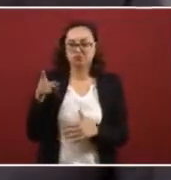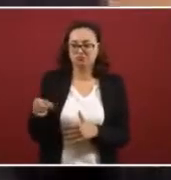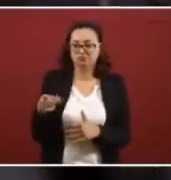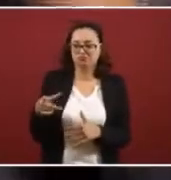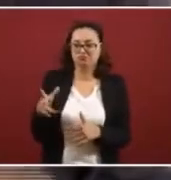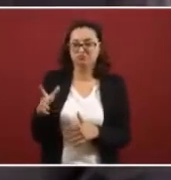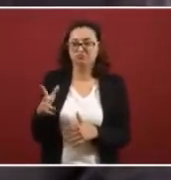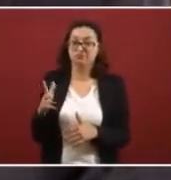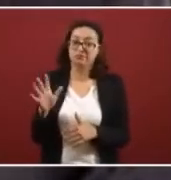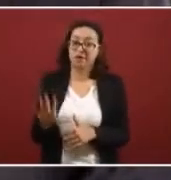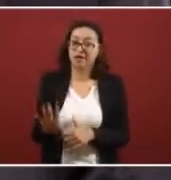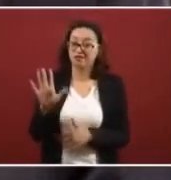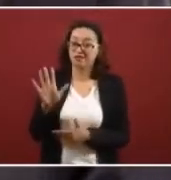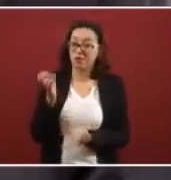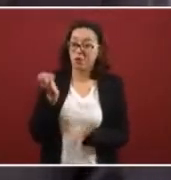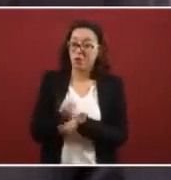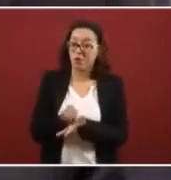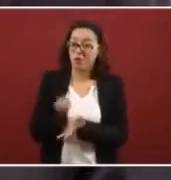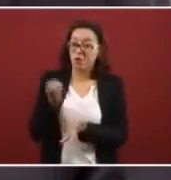It's part of the